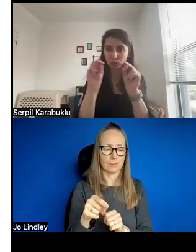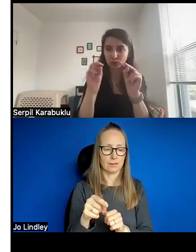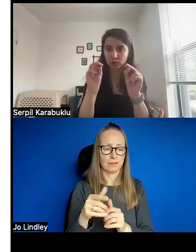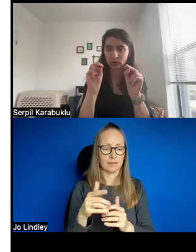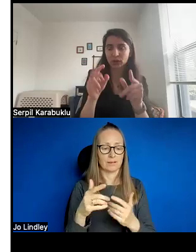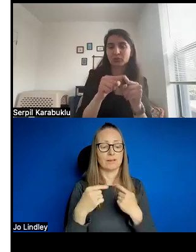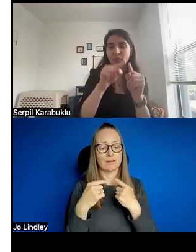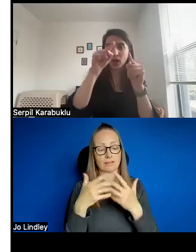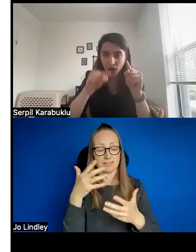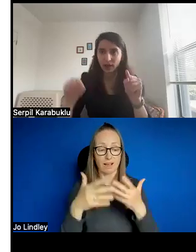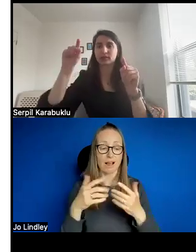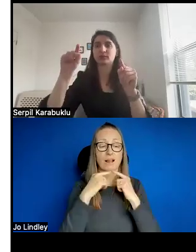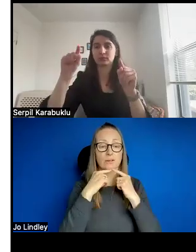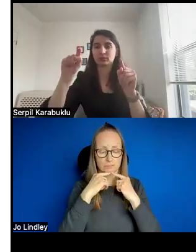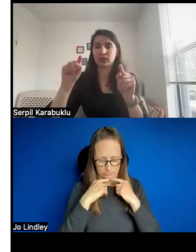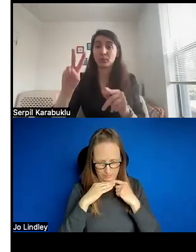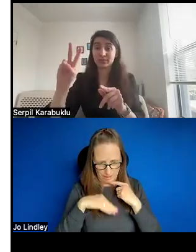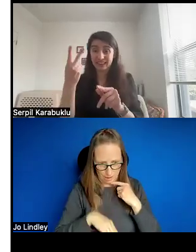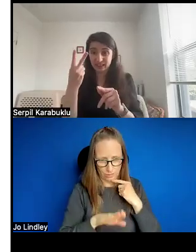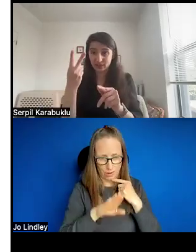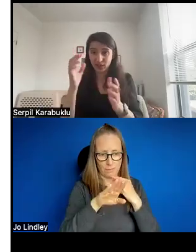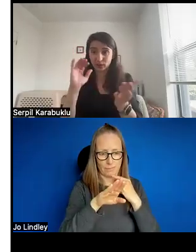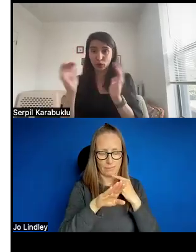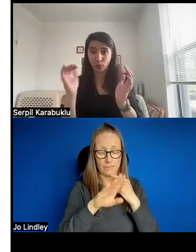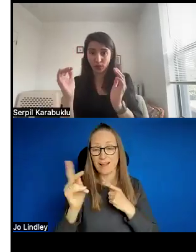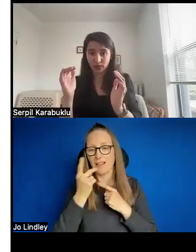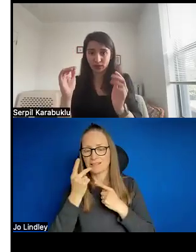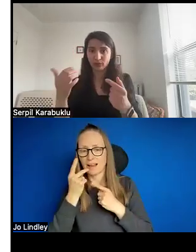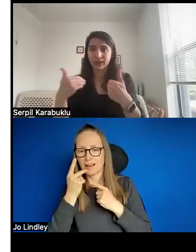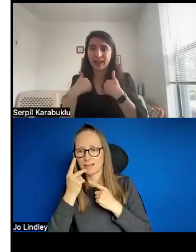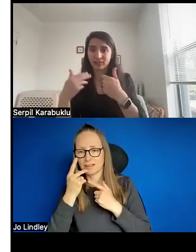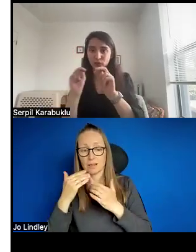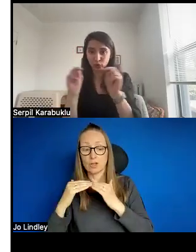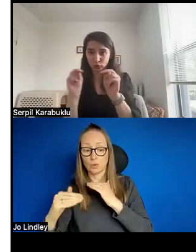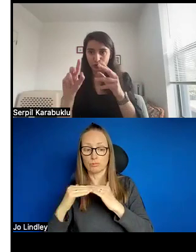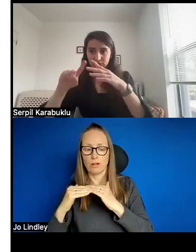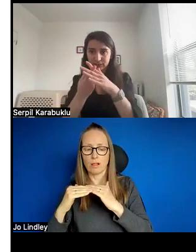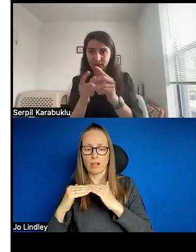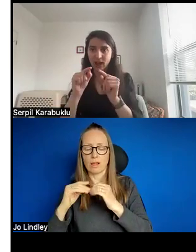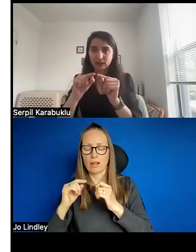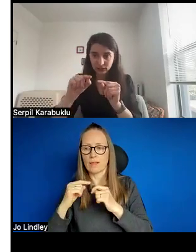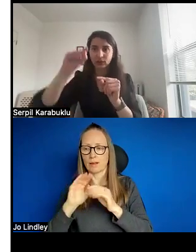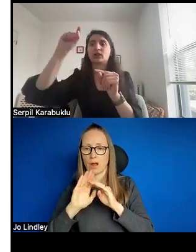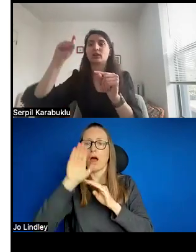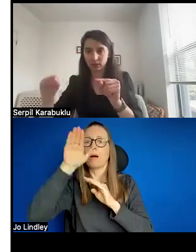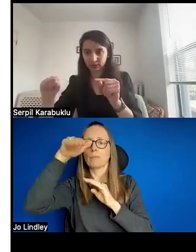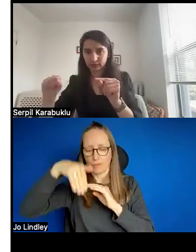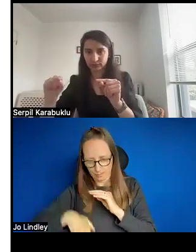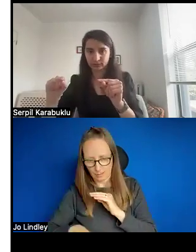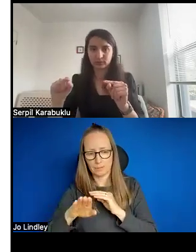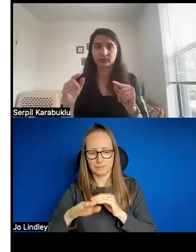neutral, and then it goes down and then up. For the second one, it is neutral, it goes up and then